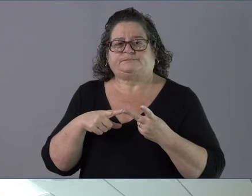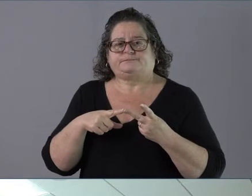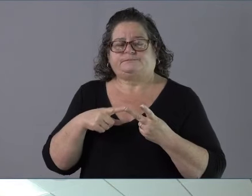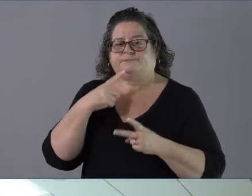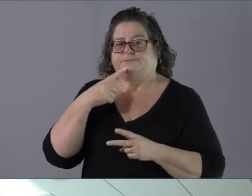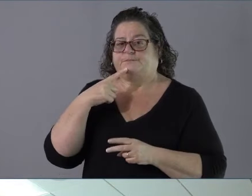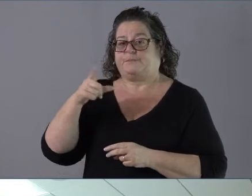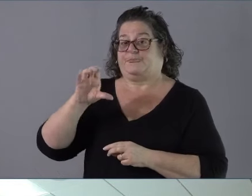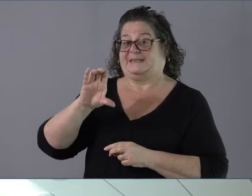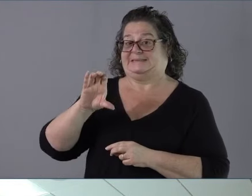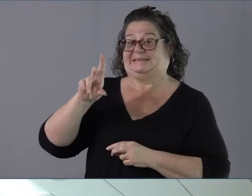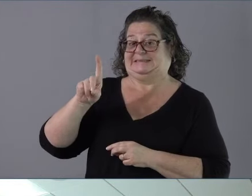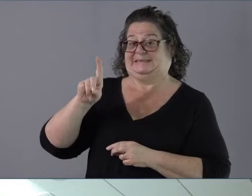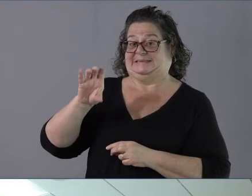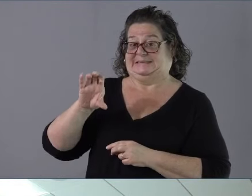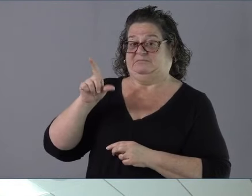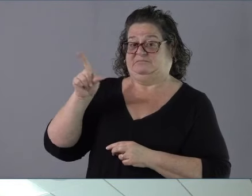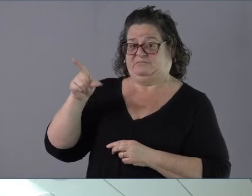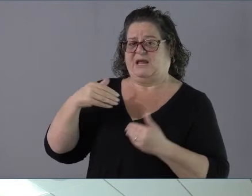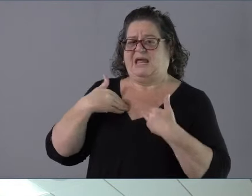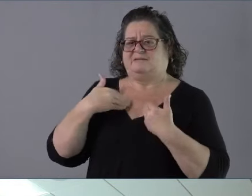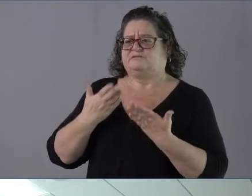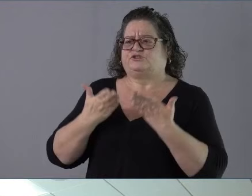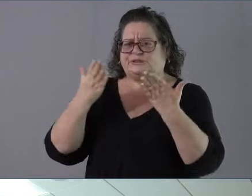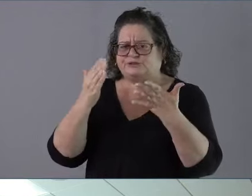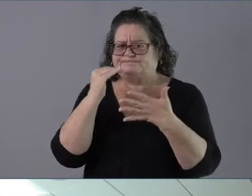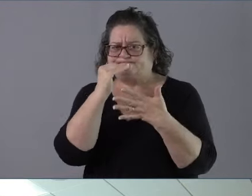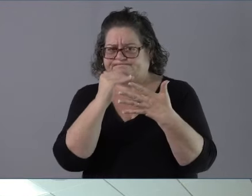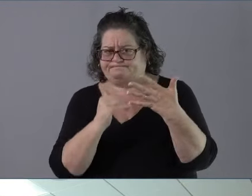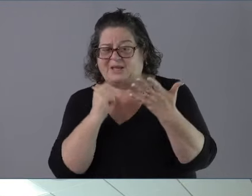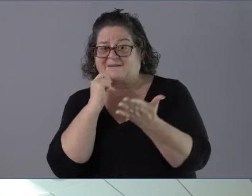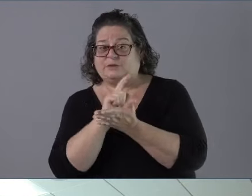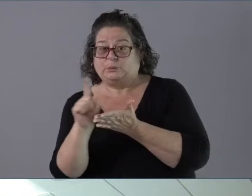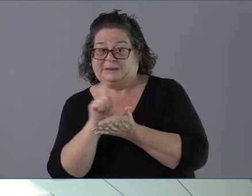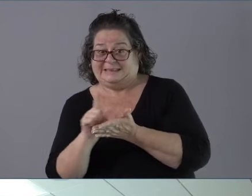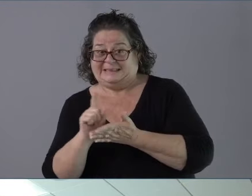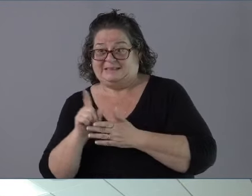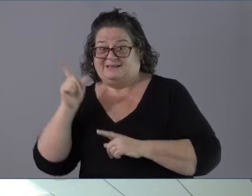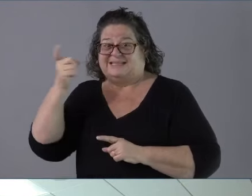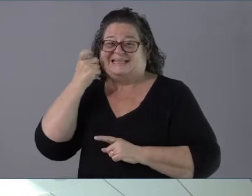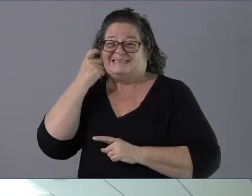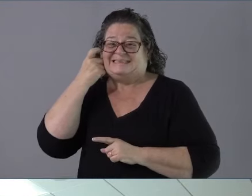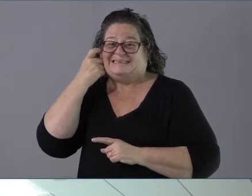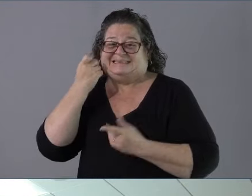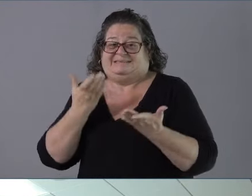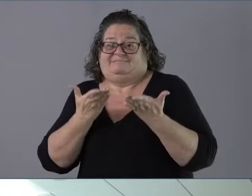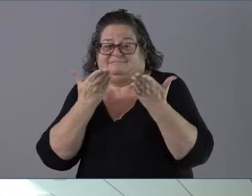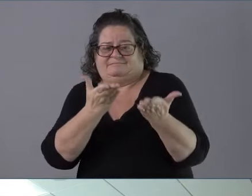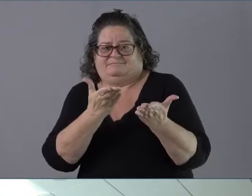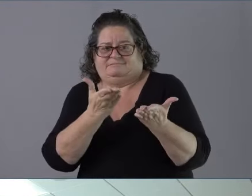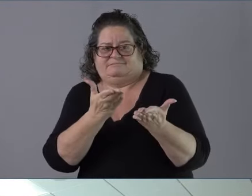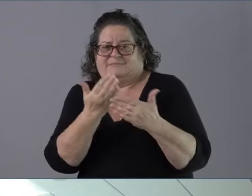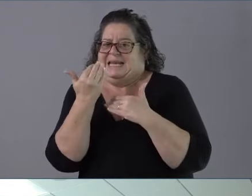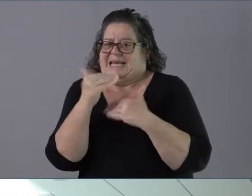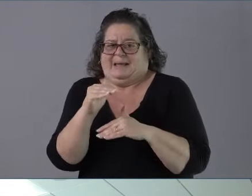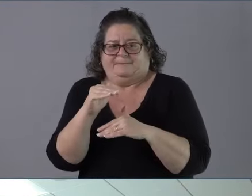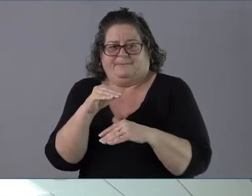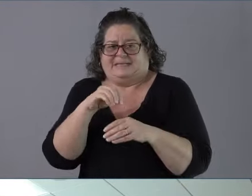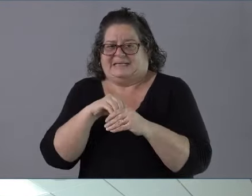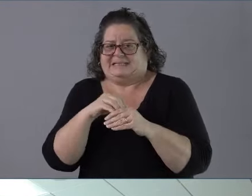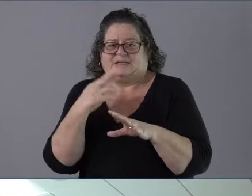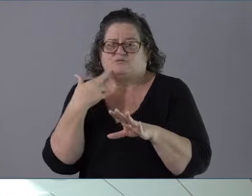state-specific recommendations every week. And the latest recommendations from the CDC say to limit indoor dining to less than